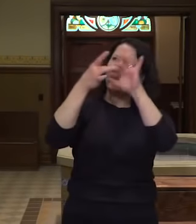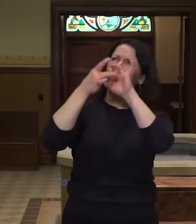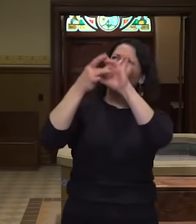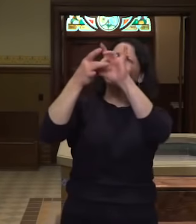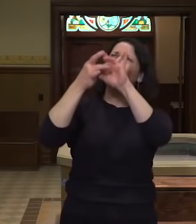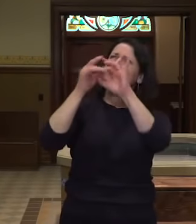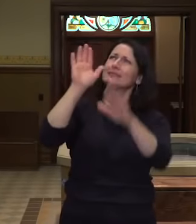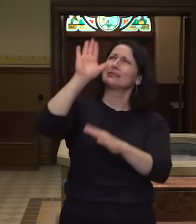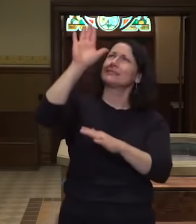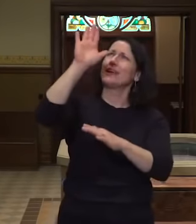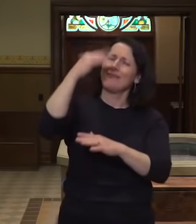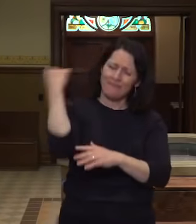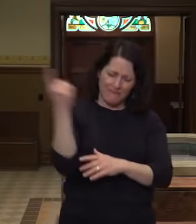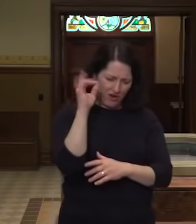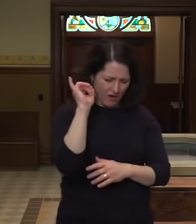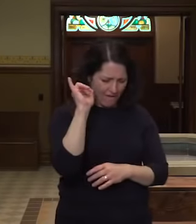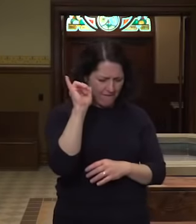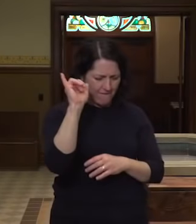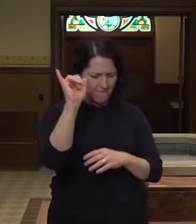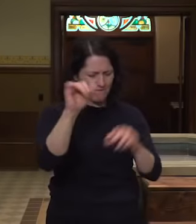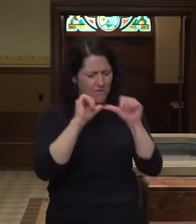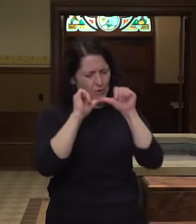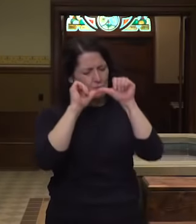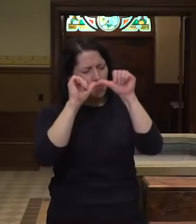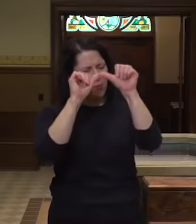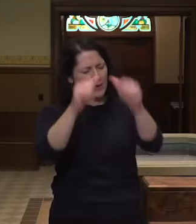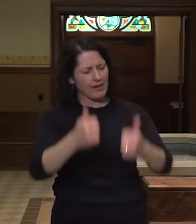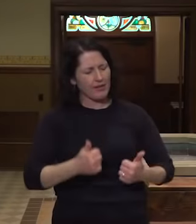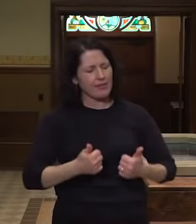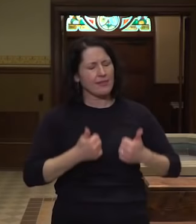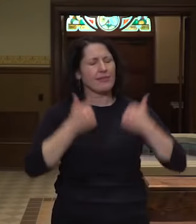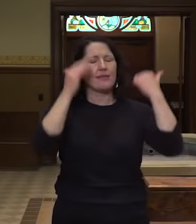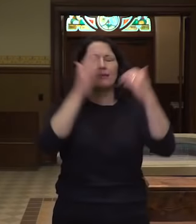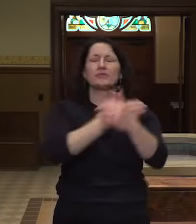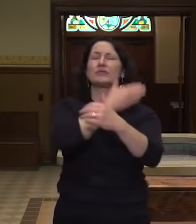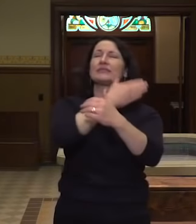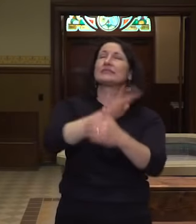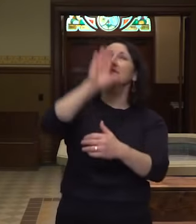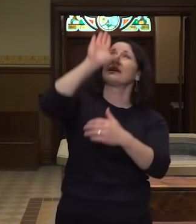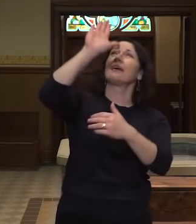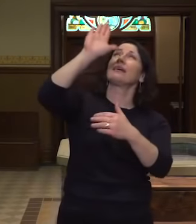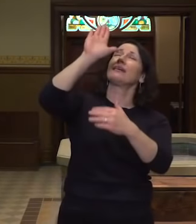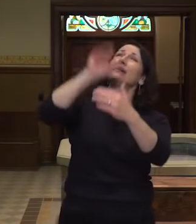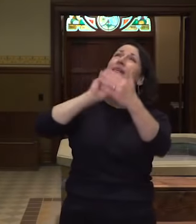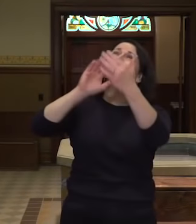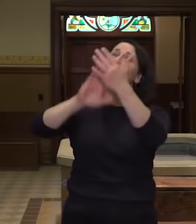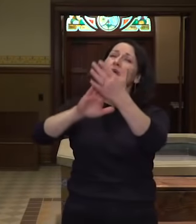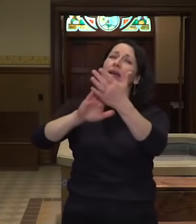To seek his praise.